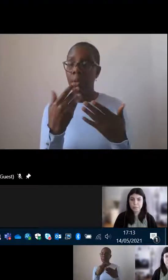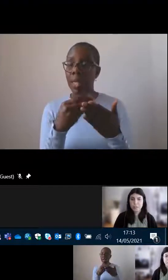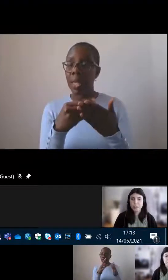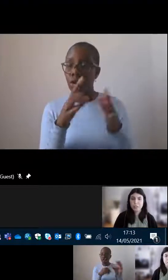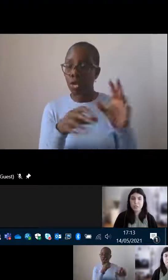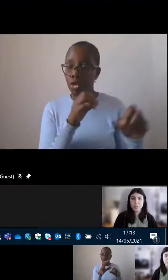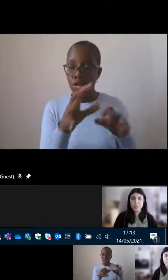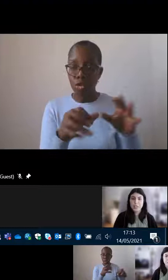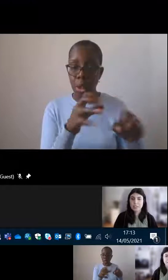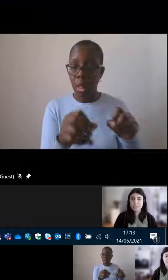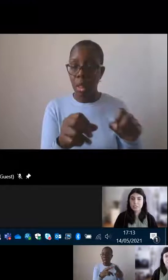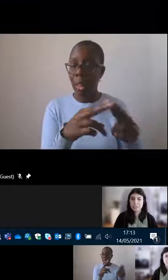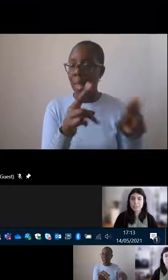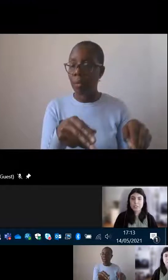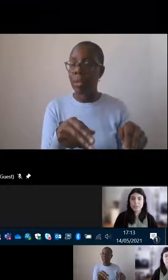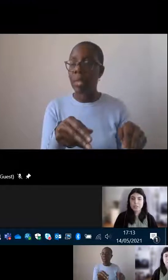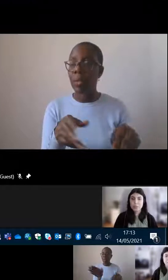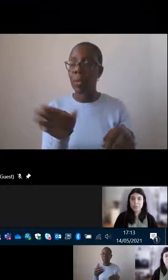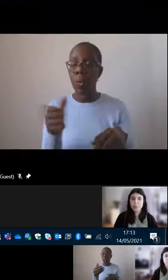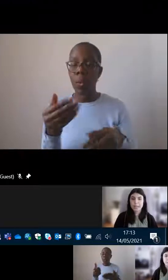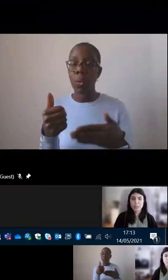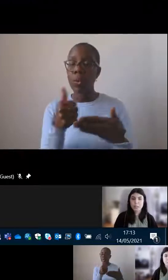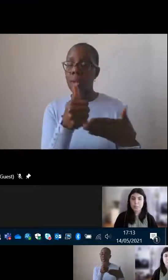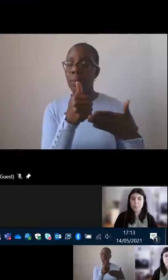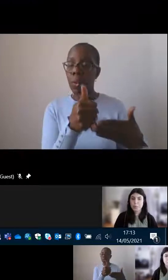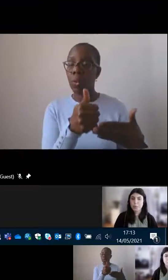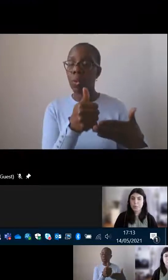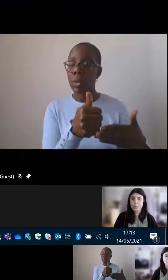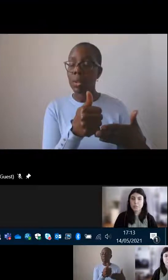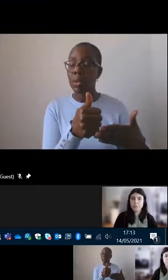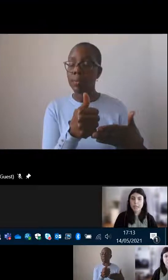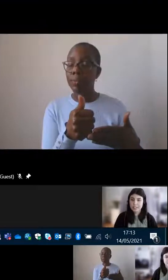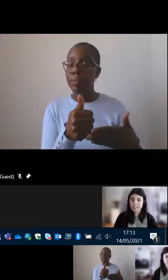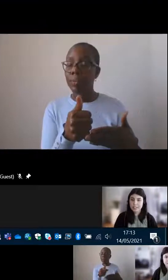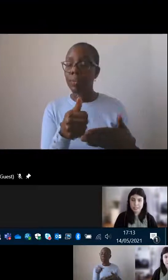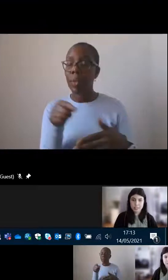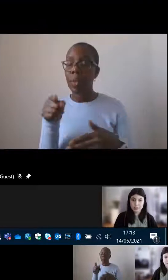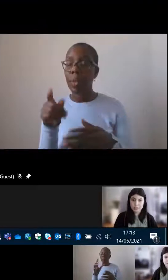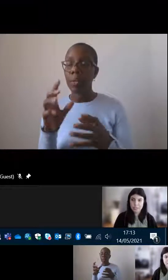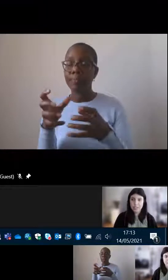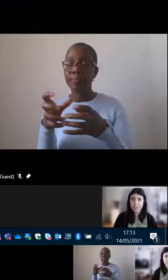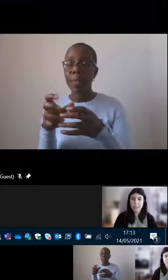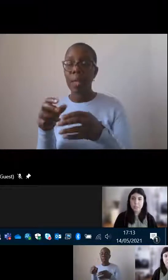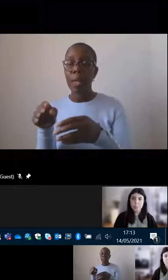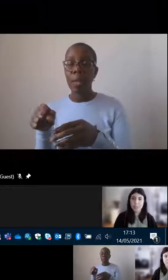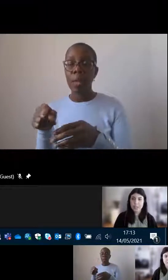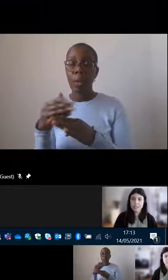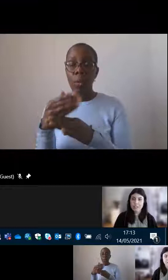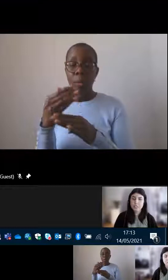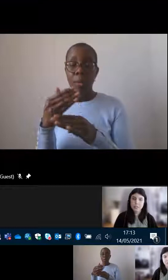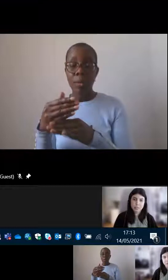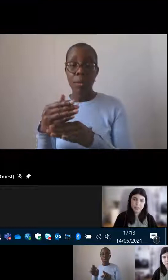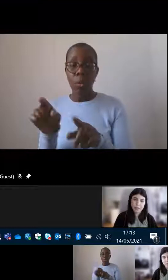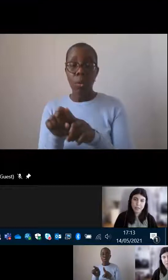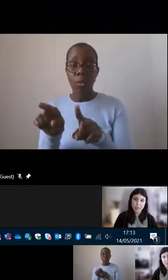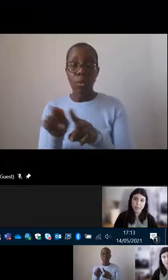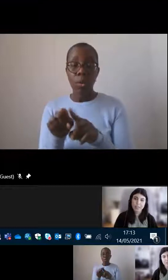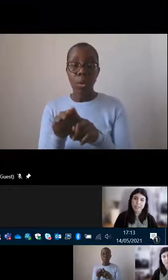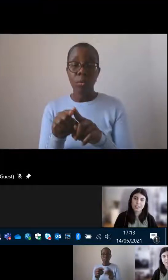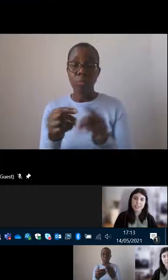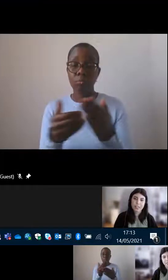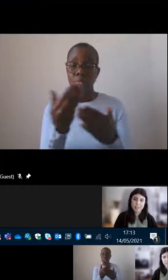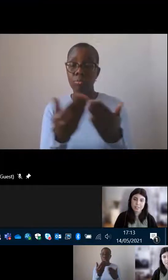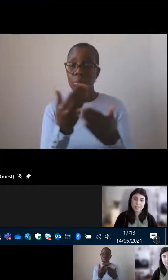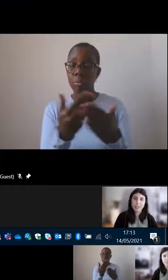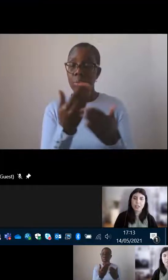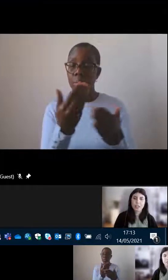struggles. The practitioners can also help promote parenting skills as well as confidence by